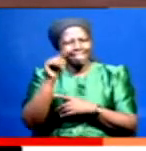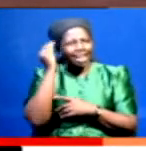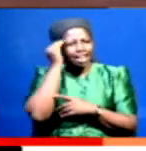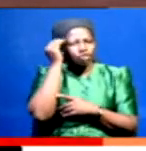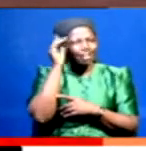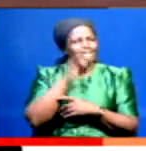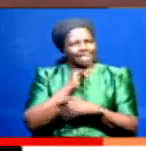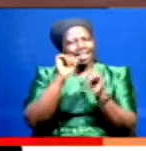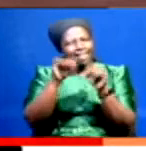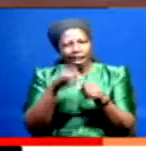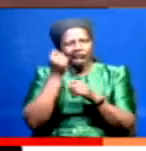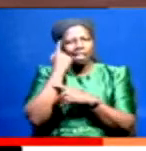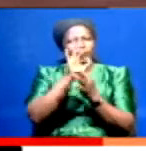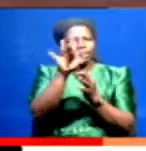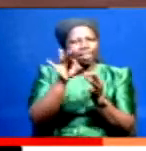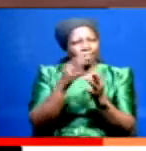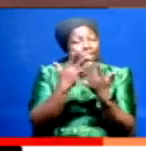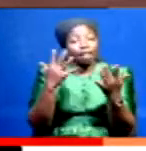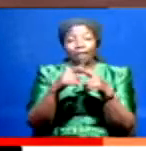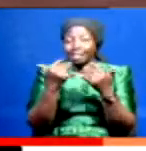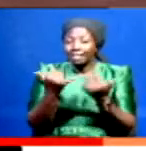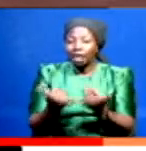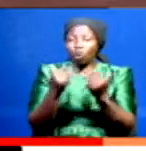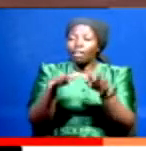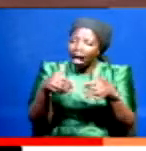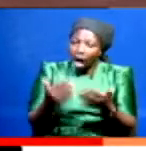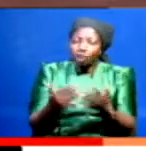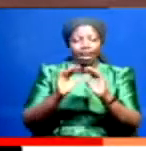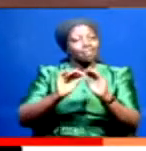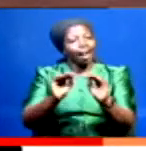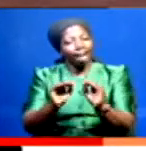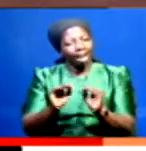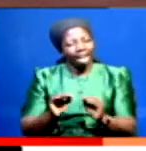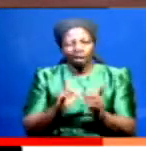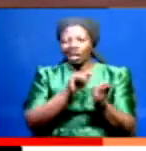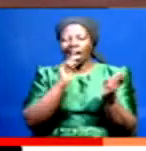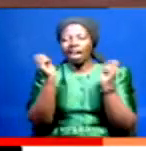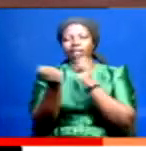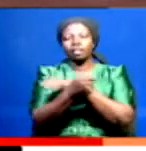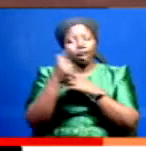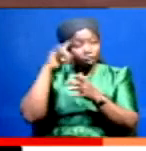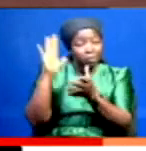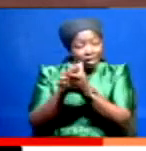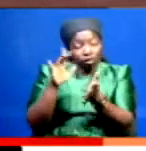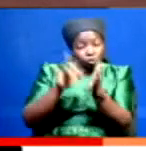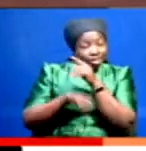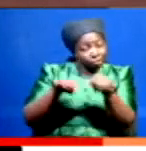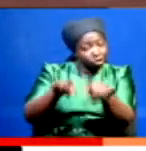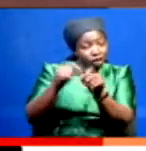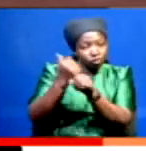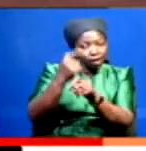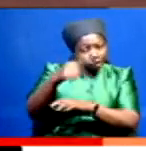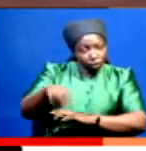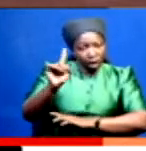understand certain things. But the way they have been hypnotized and the way they've been radicalized to believe in what they are doing is right. Somebody was